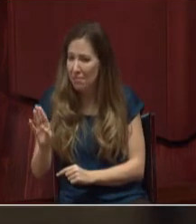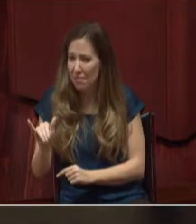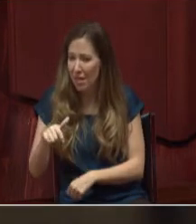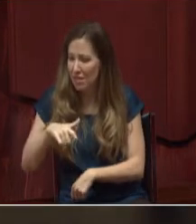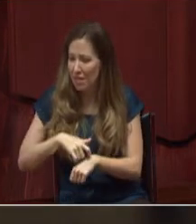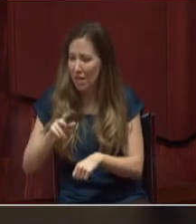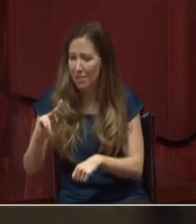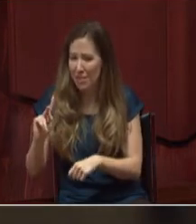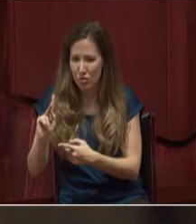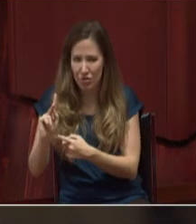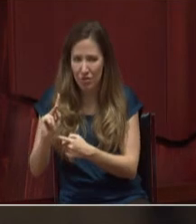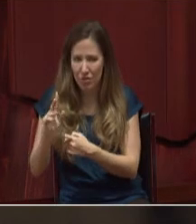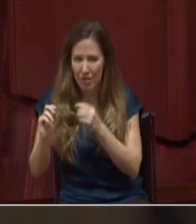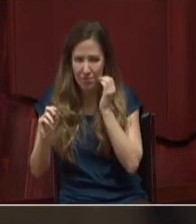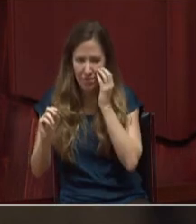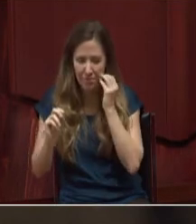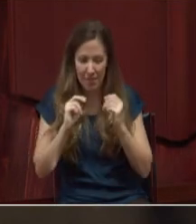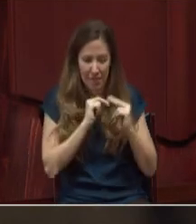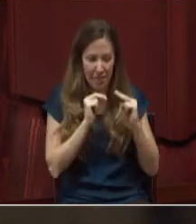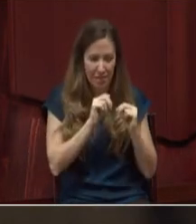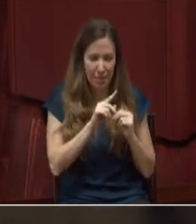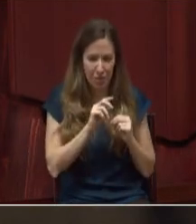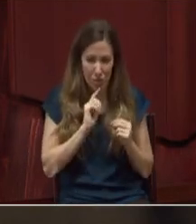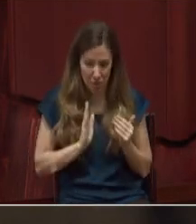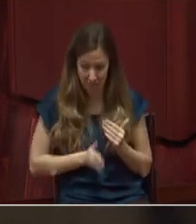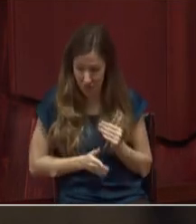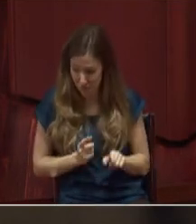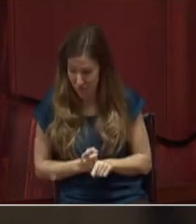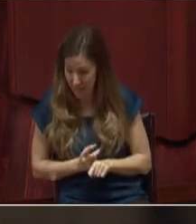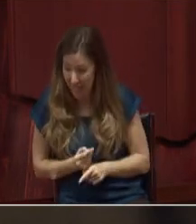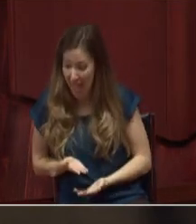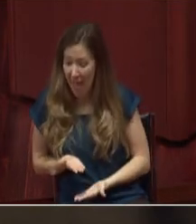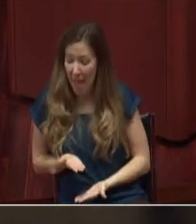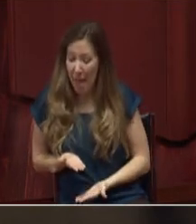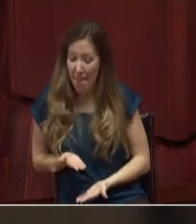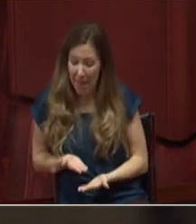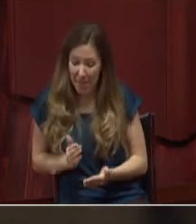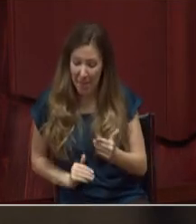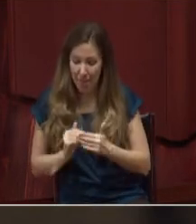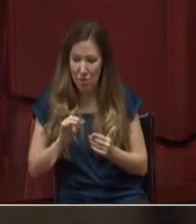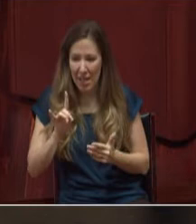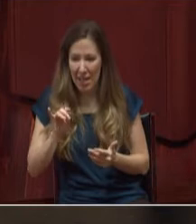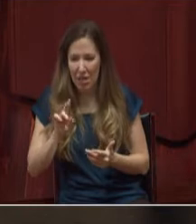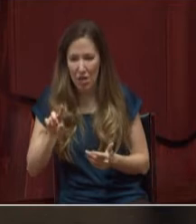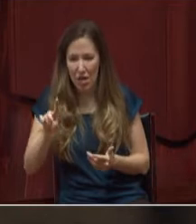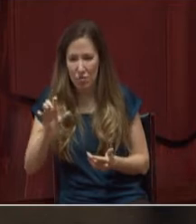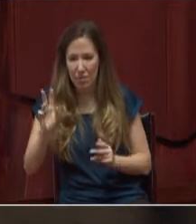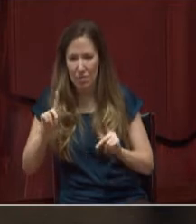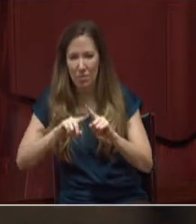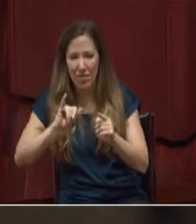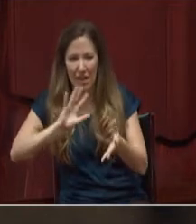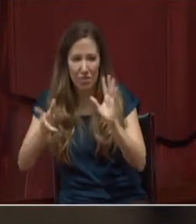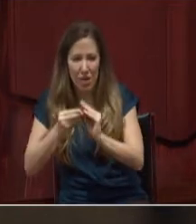time Kissinger, by the time the Nixon administration was finished. And maybe as many as 80 or 100 people, and that counts everybody